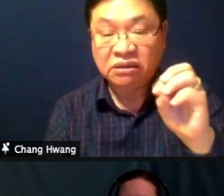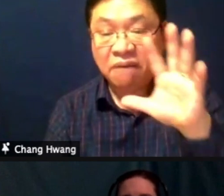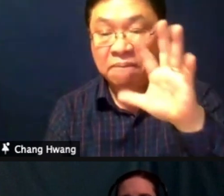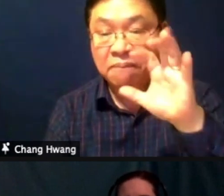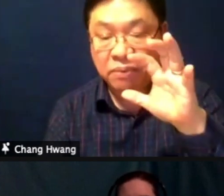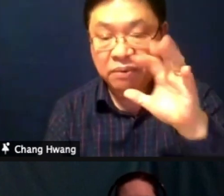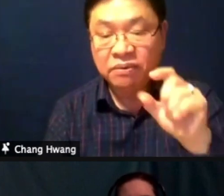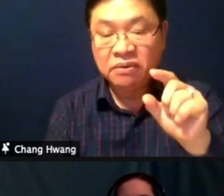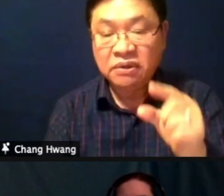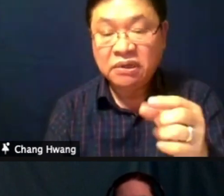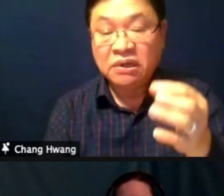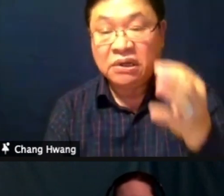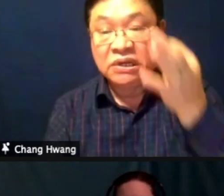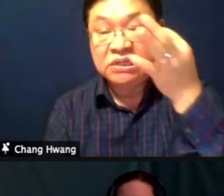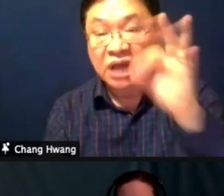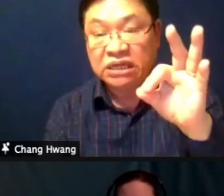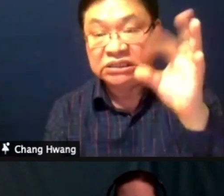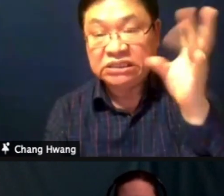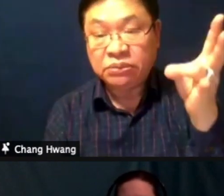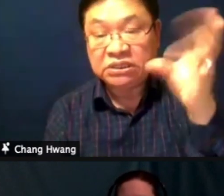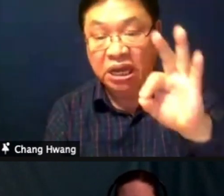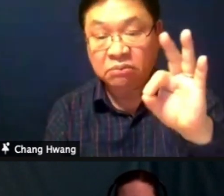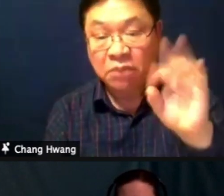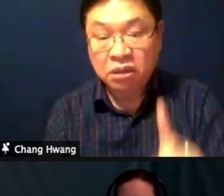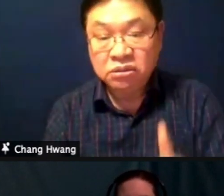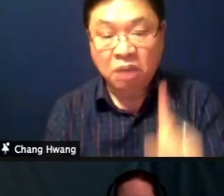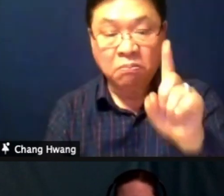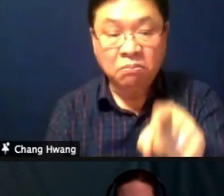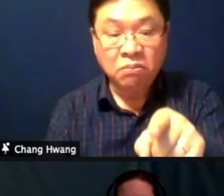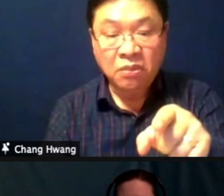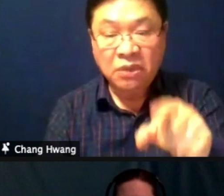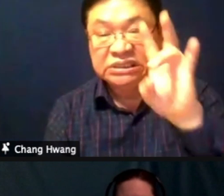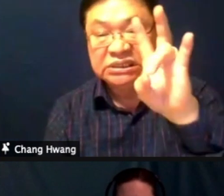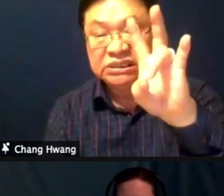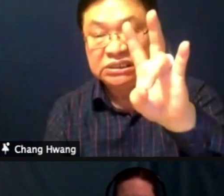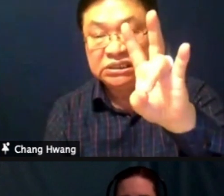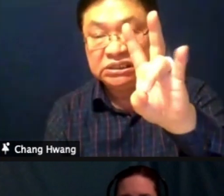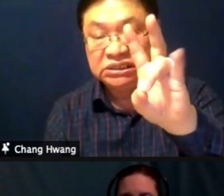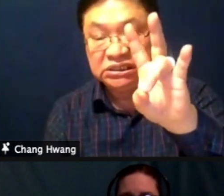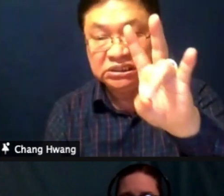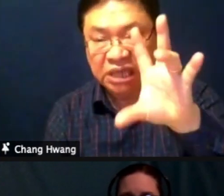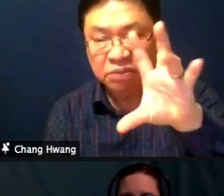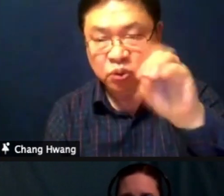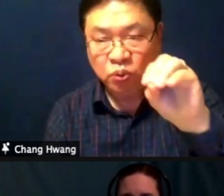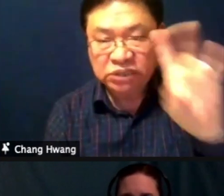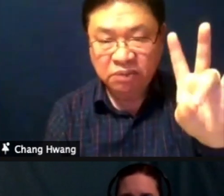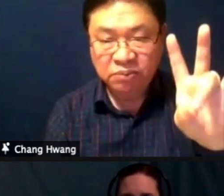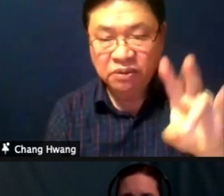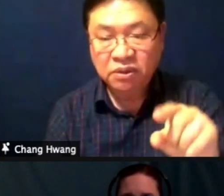the sharing of signs just kept going up and up and up.